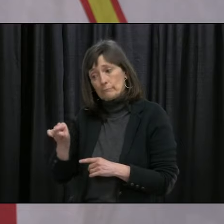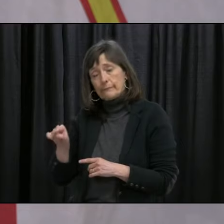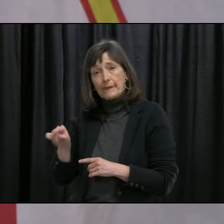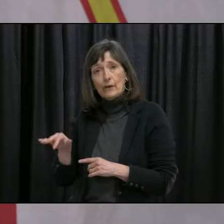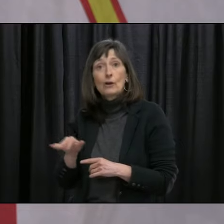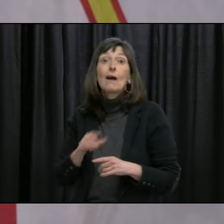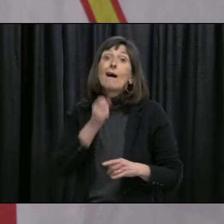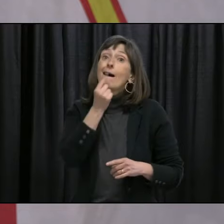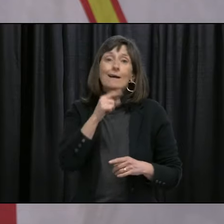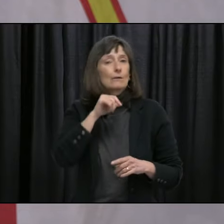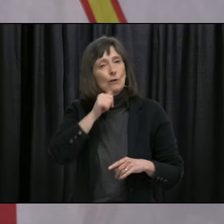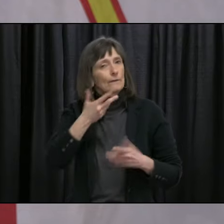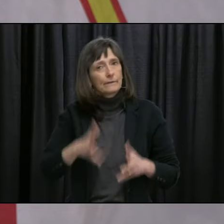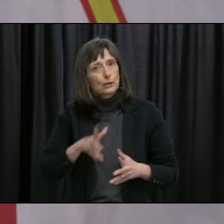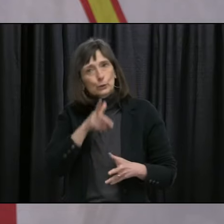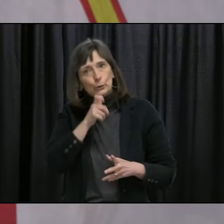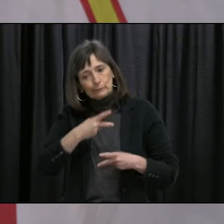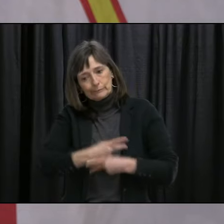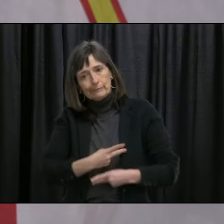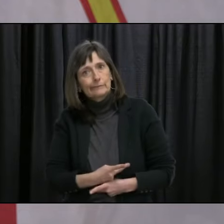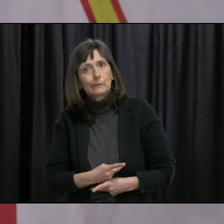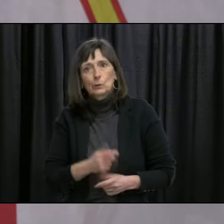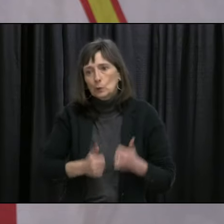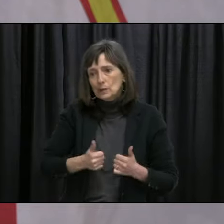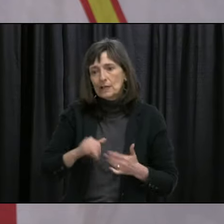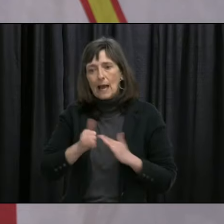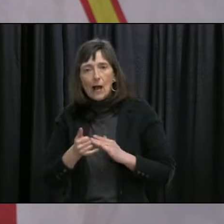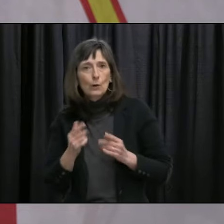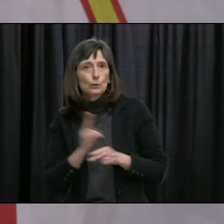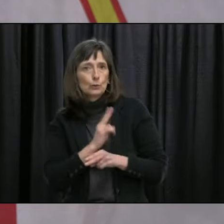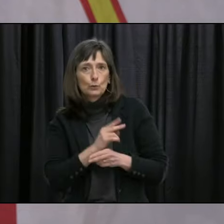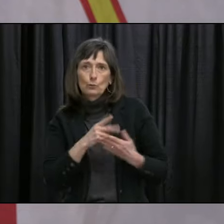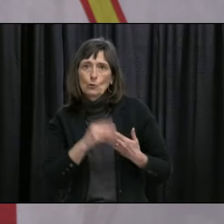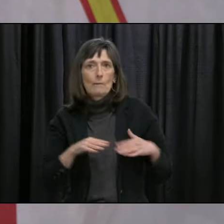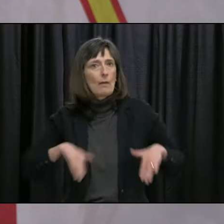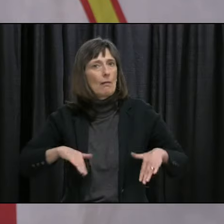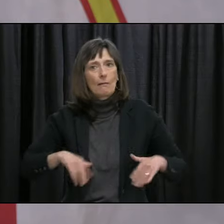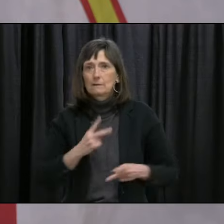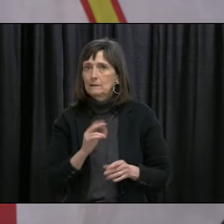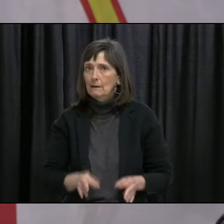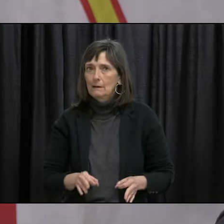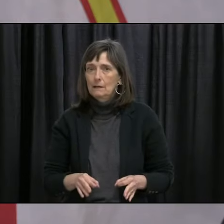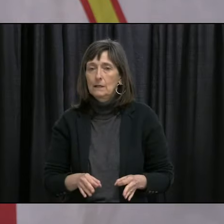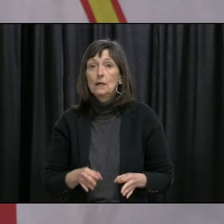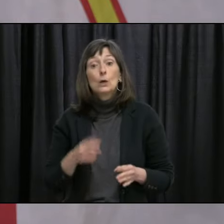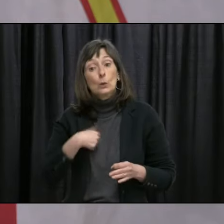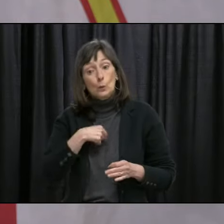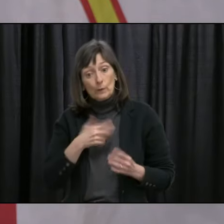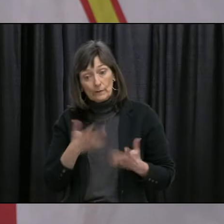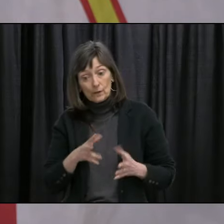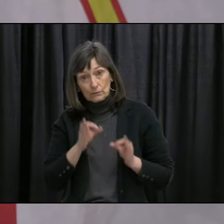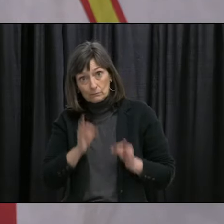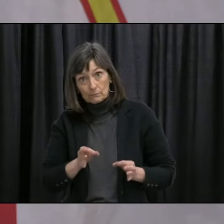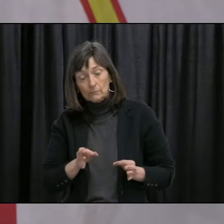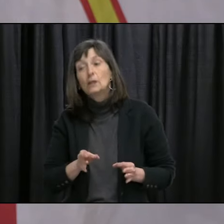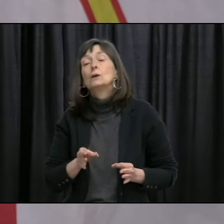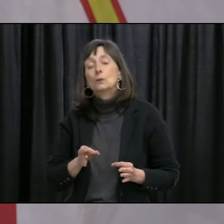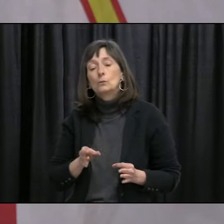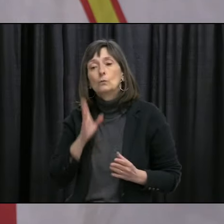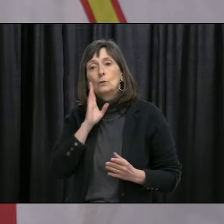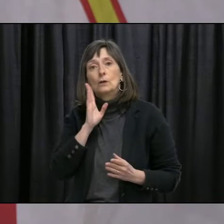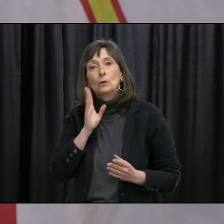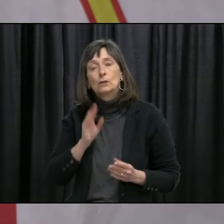yet. There is some, processing that would need to be done, and making sure that once the decision is made, we can actually get it into the hands